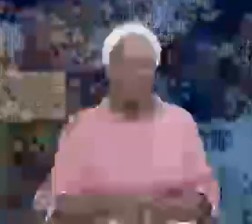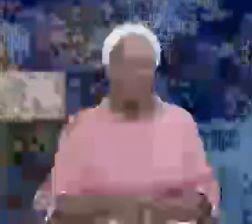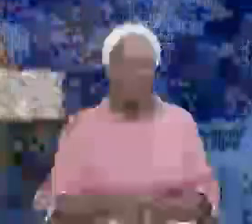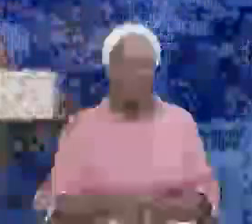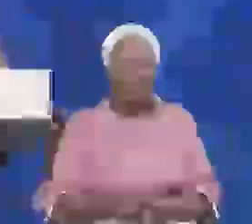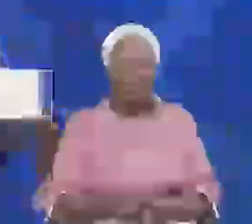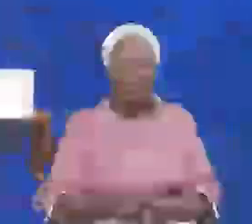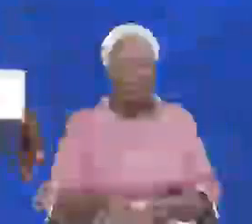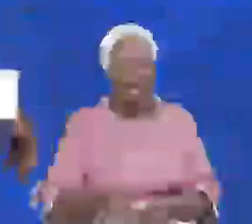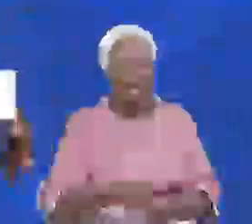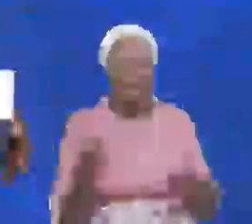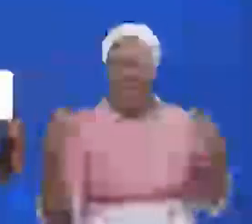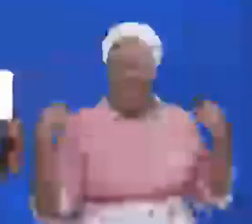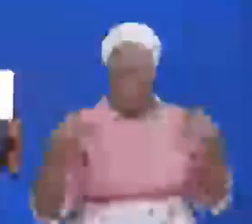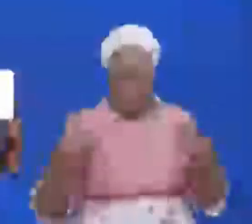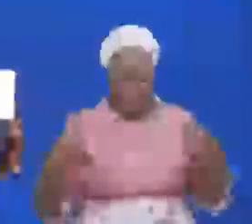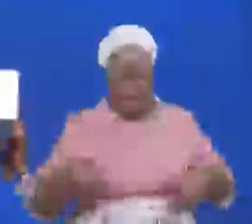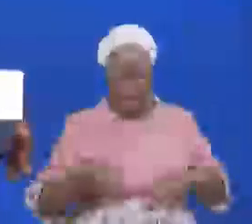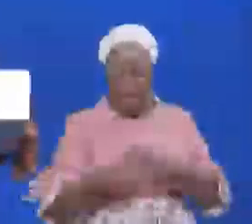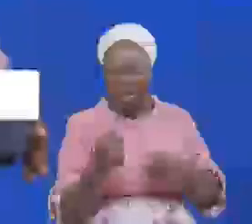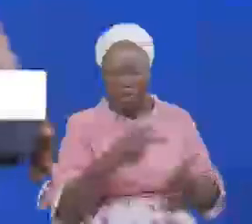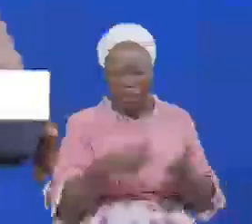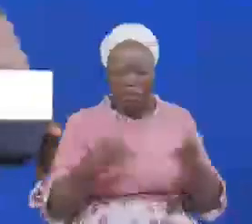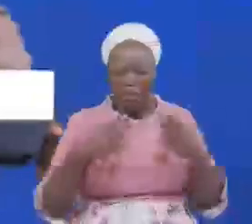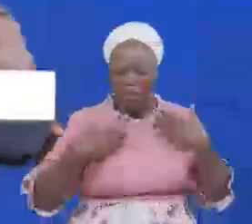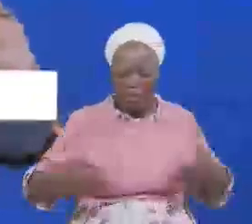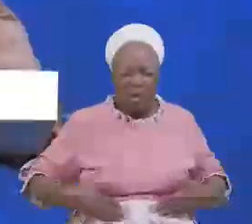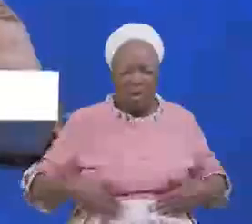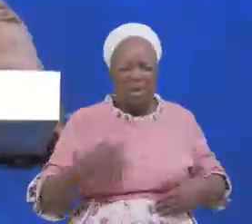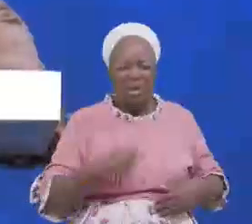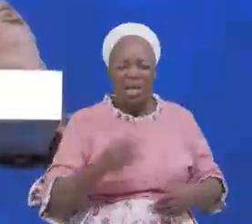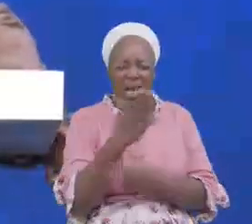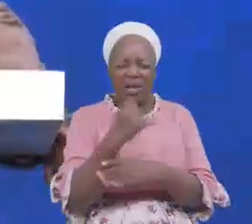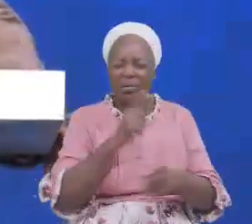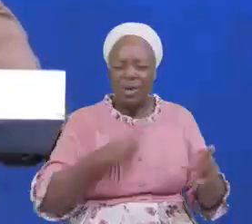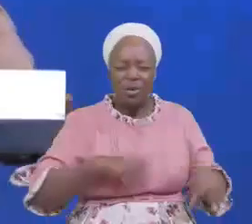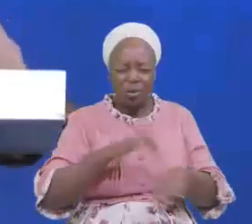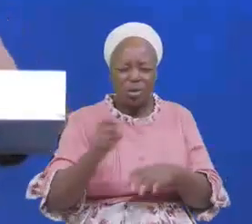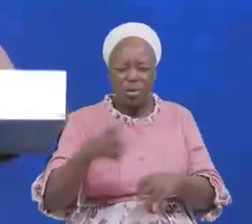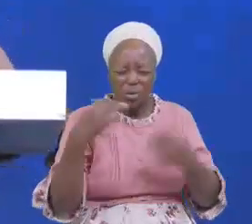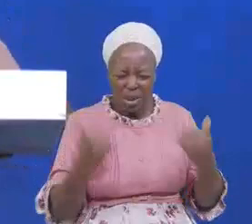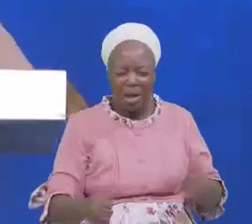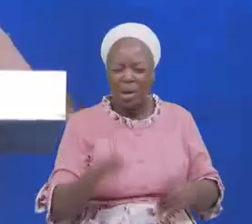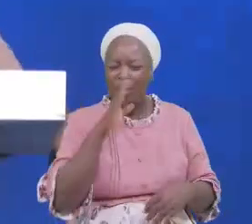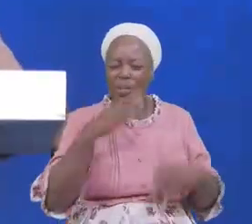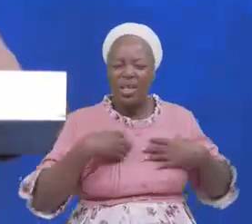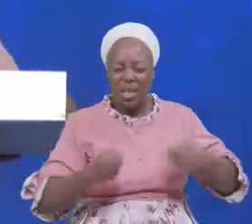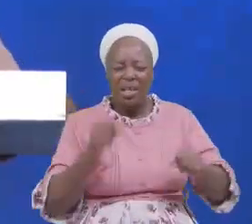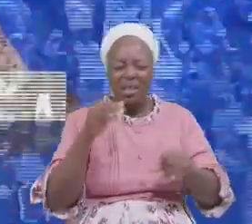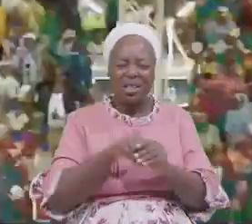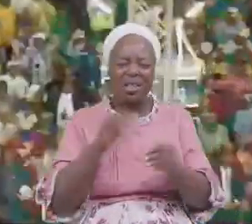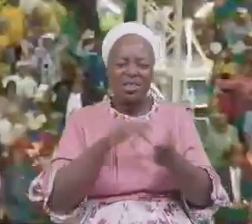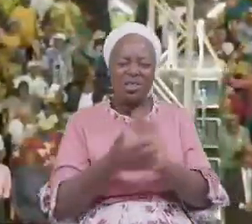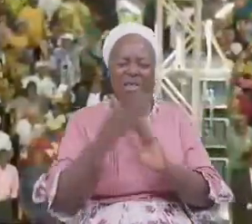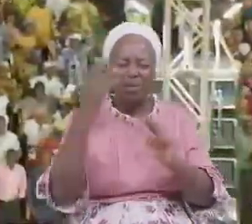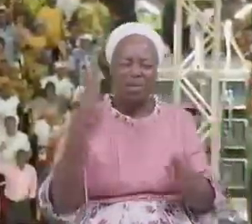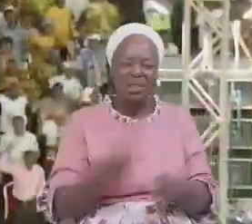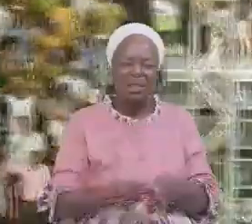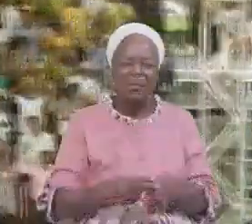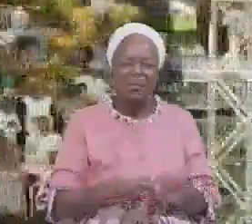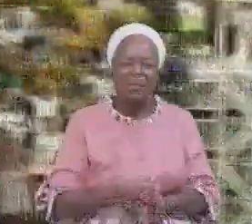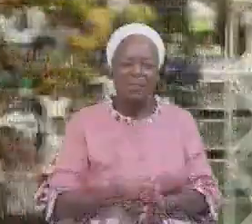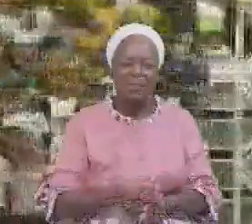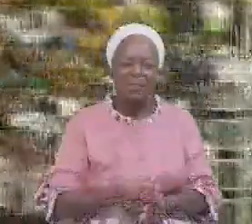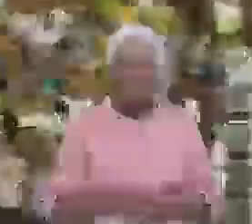Any pain in any part of the body, the hand of the Lord touches you now, be healed in Jesus' name.